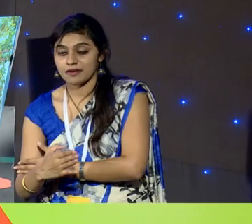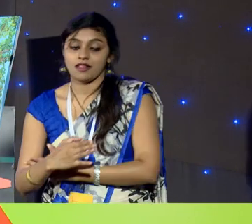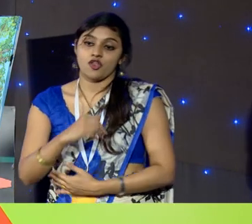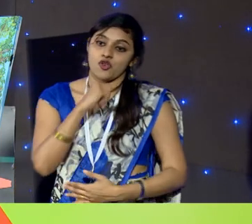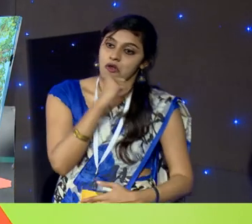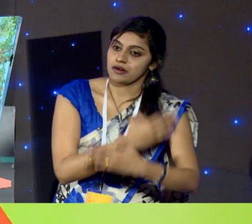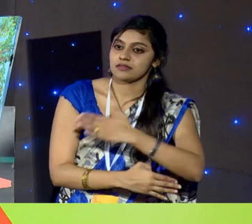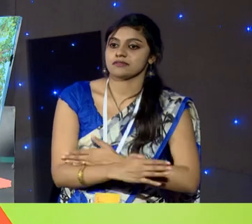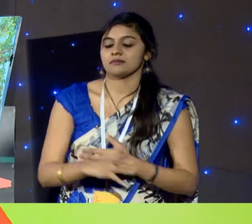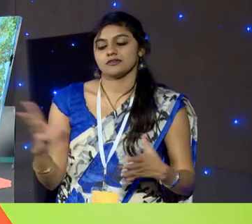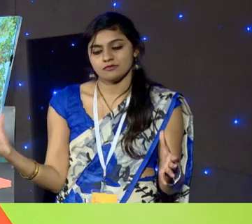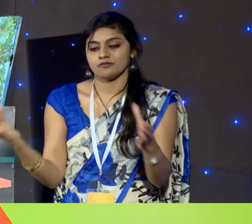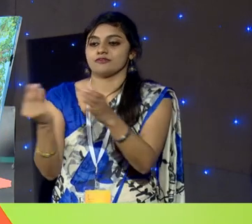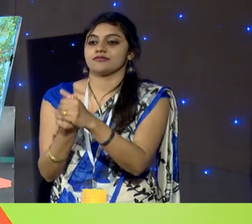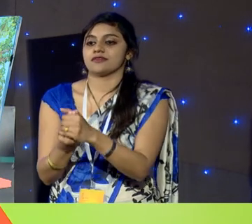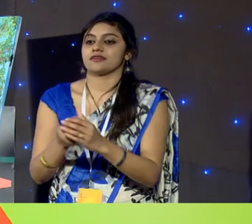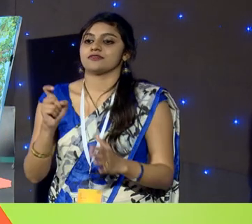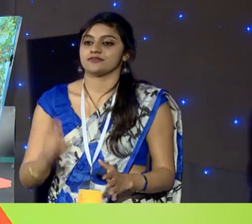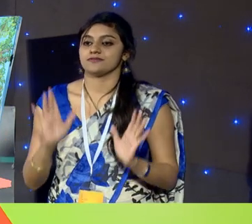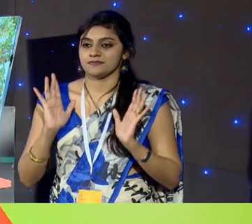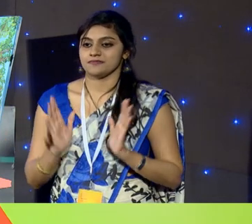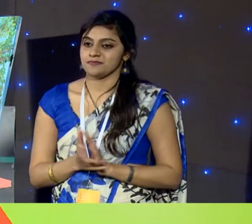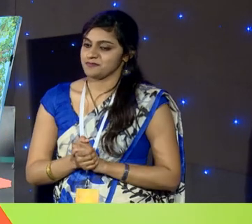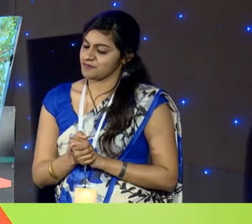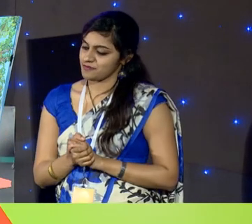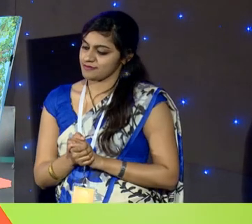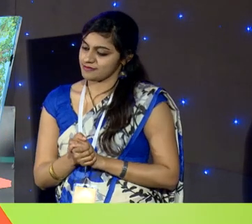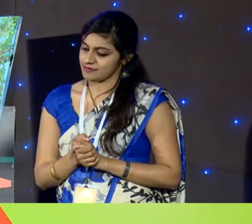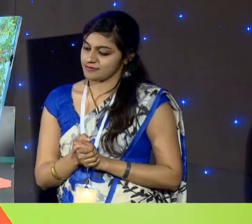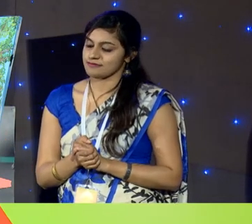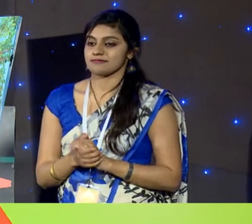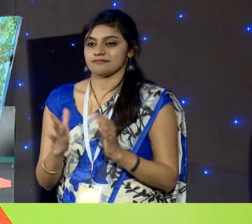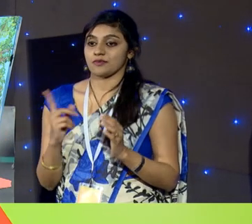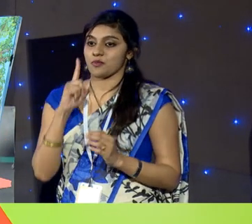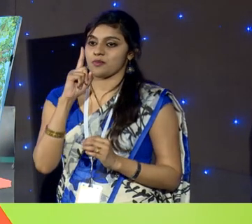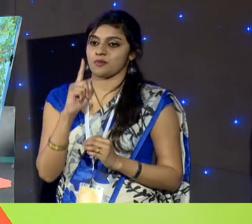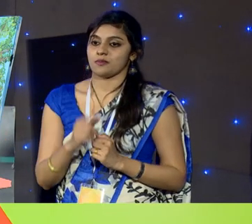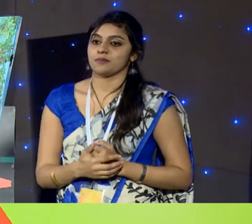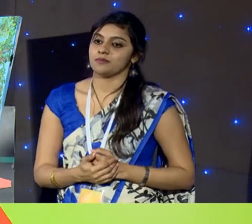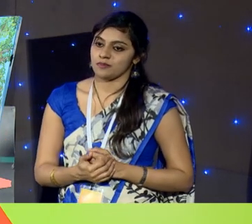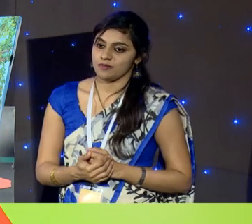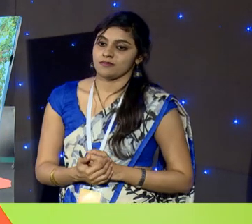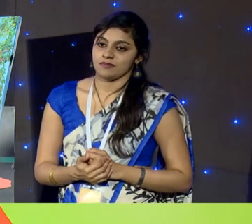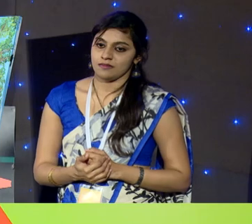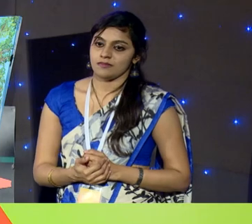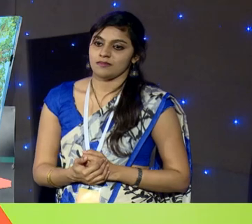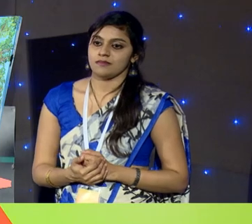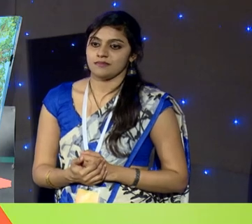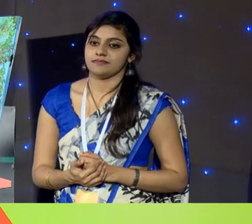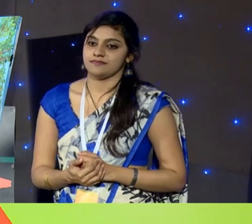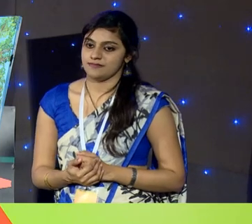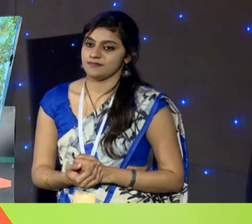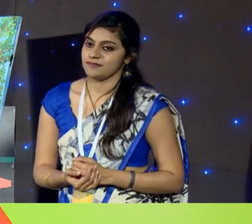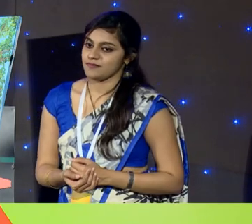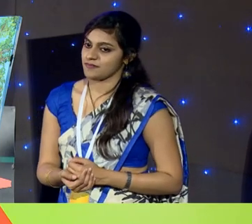integrated group of persons with and without disability studying together. This kind of inclusion we had